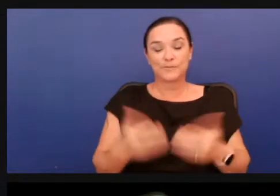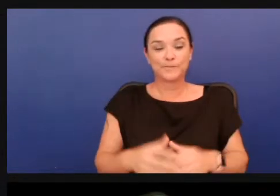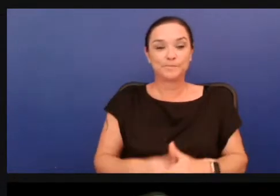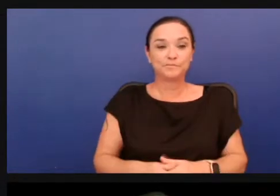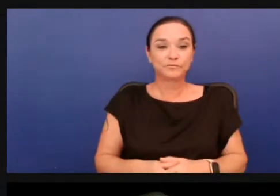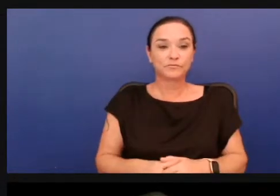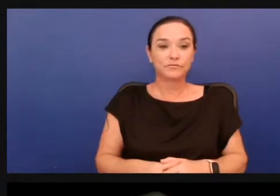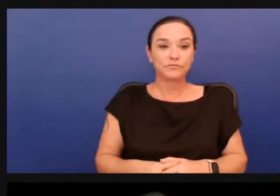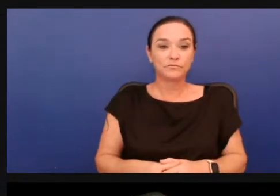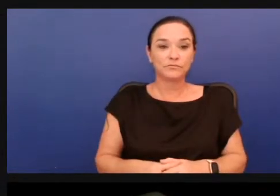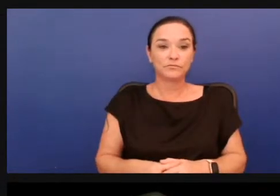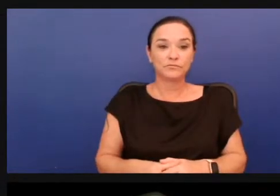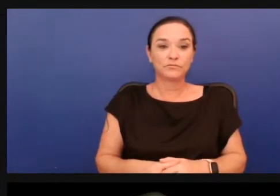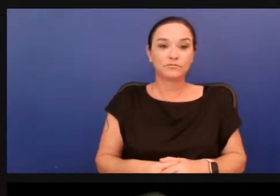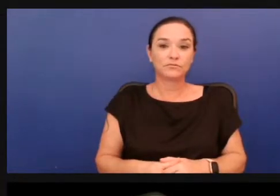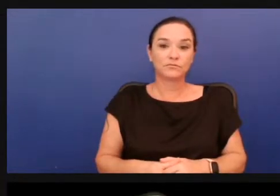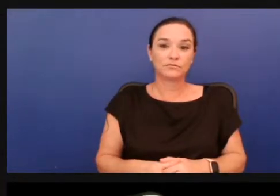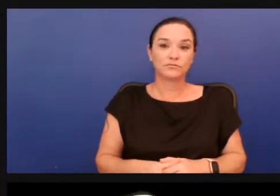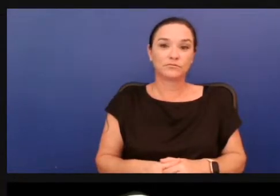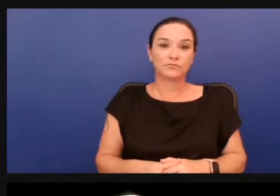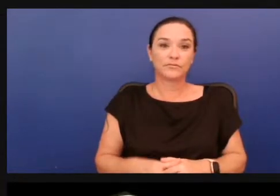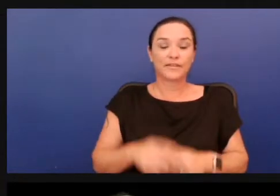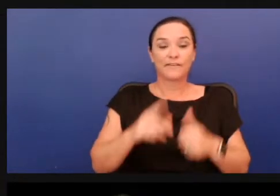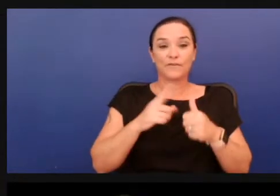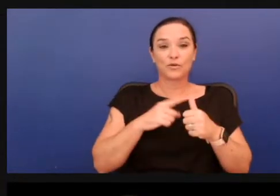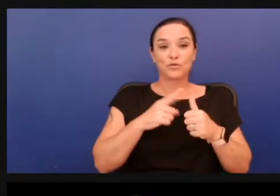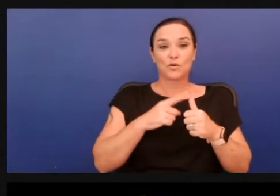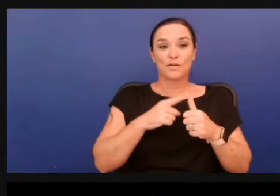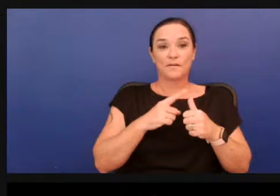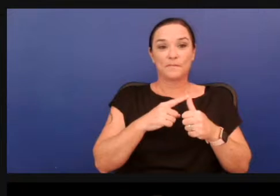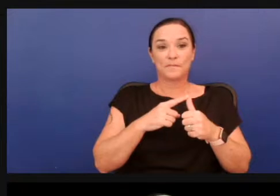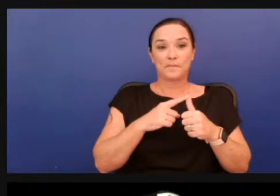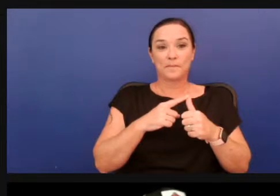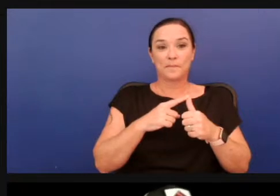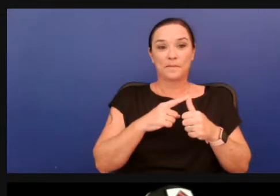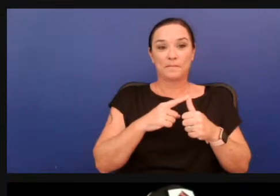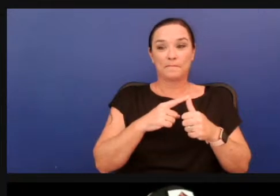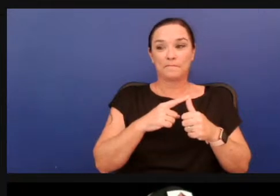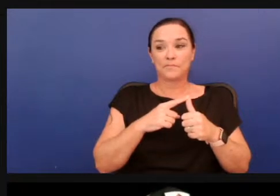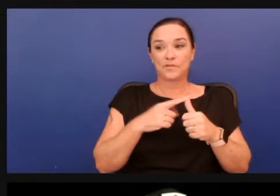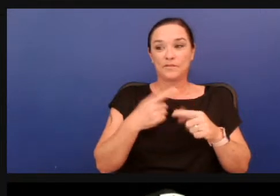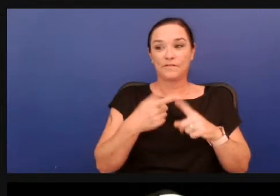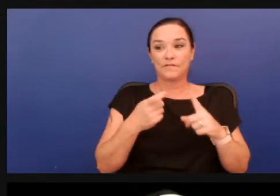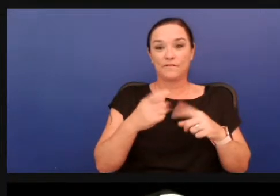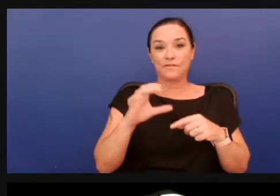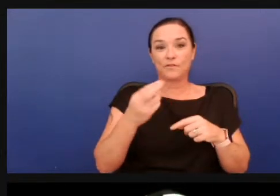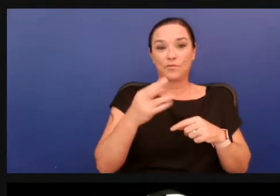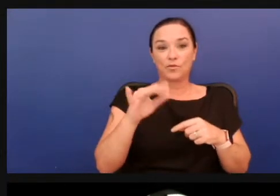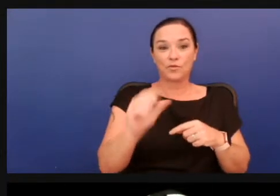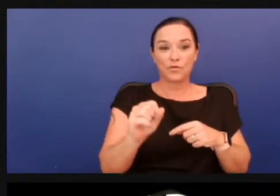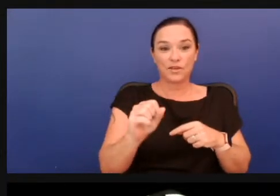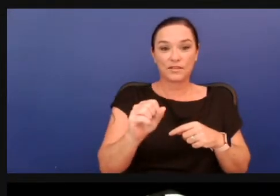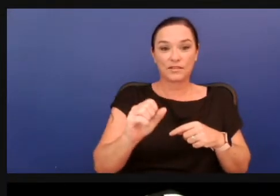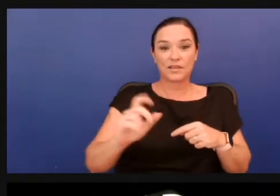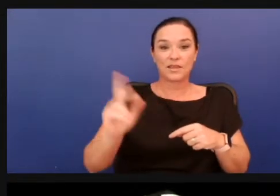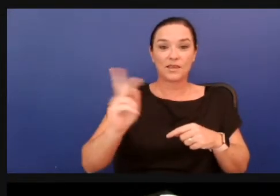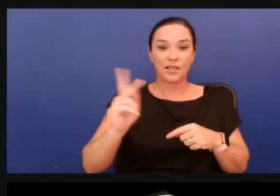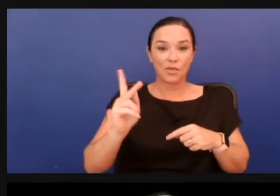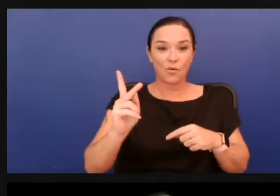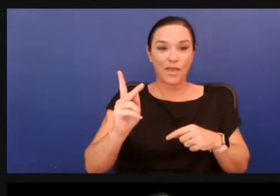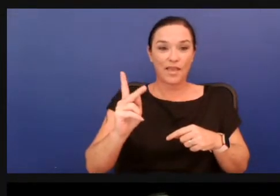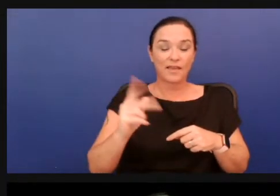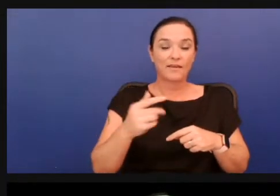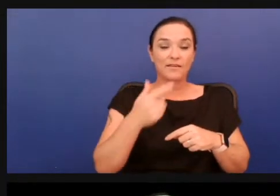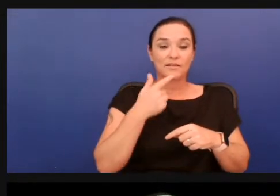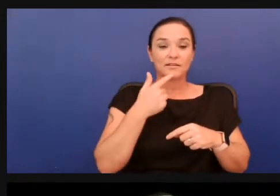Yeah. First one, I like this was from Chris. Asked, given that Kilauea has had a pretty